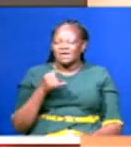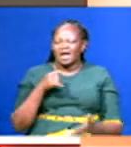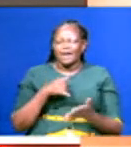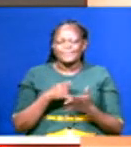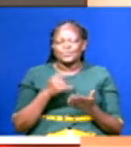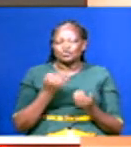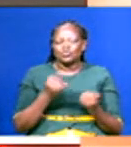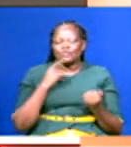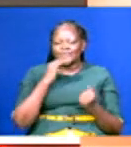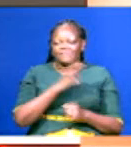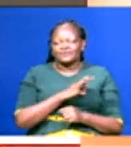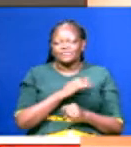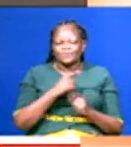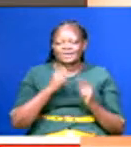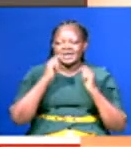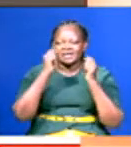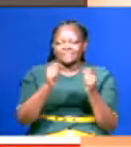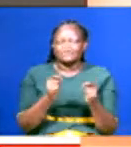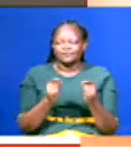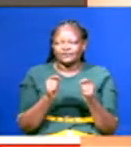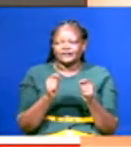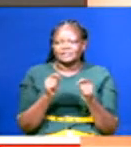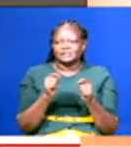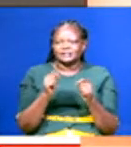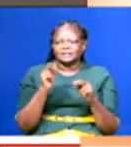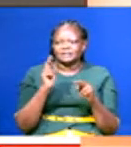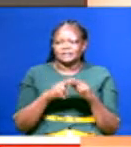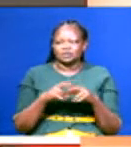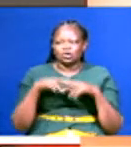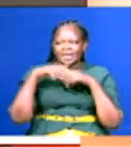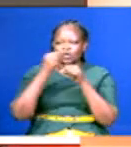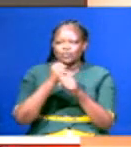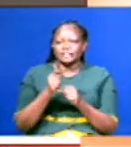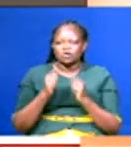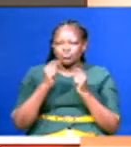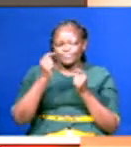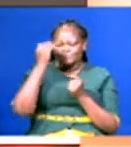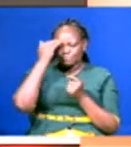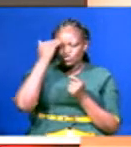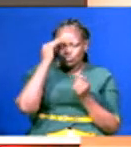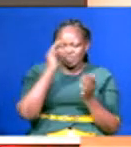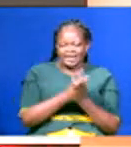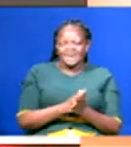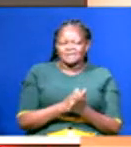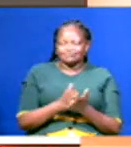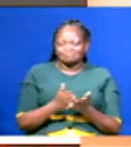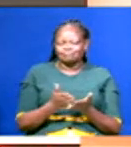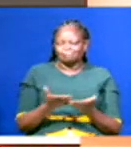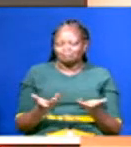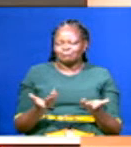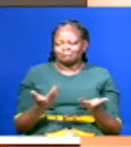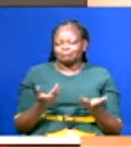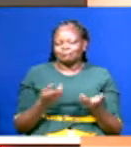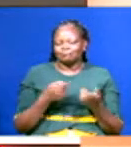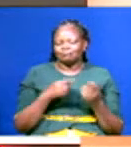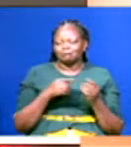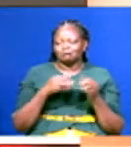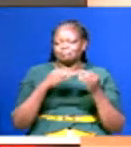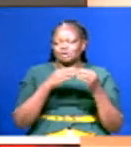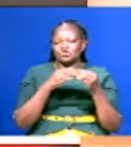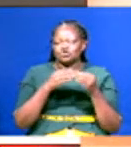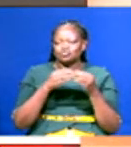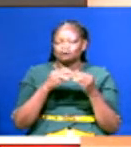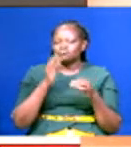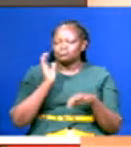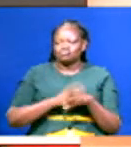benefited from the Gift of Chess organization, with their talent being identified and directed to productive competitions. The founder of Chess